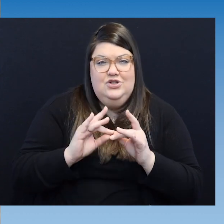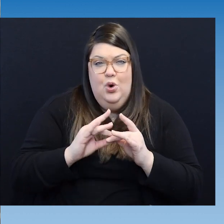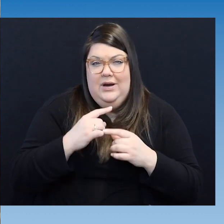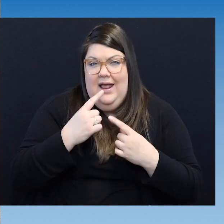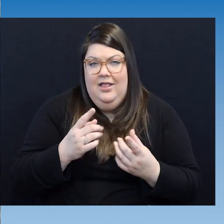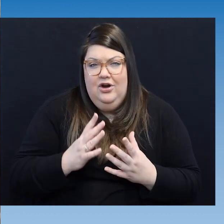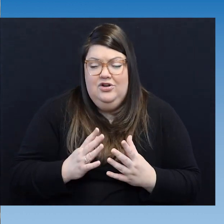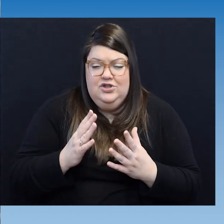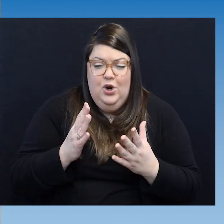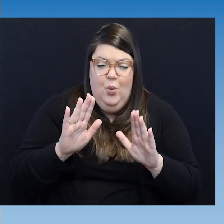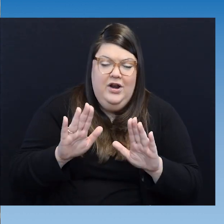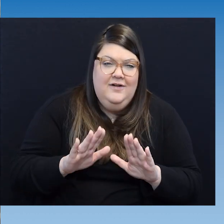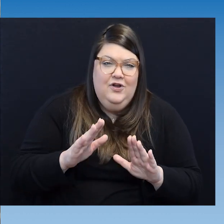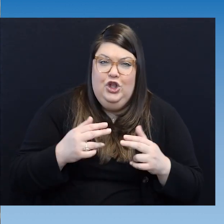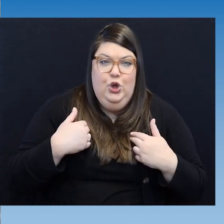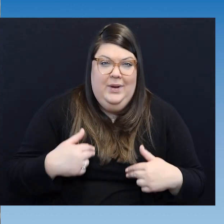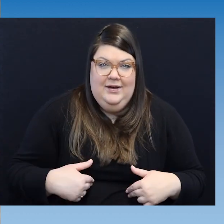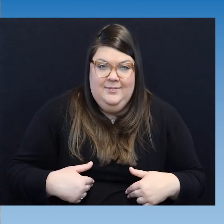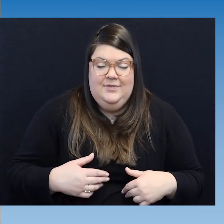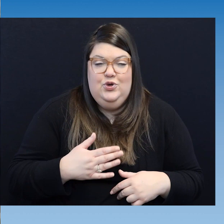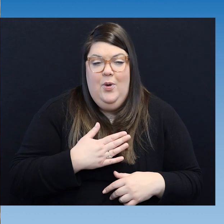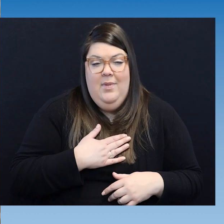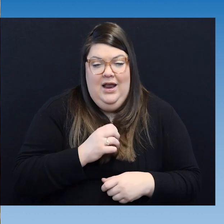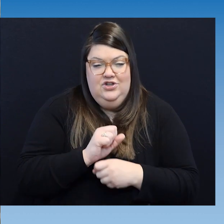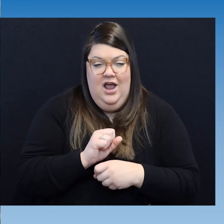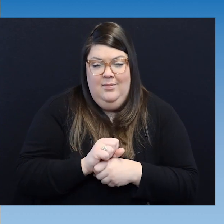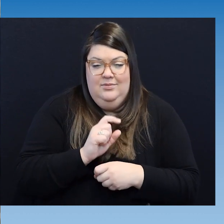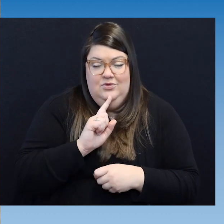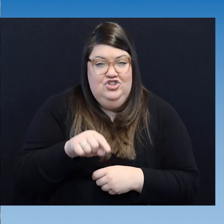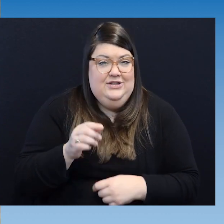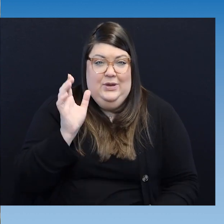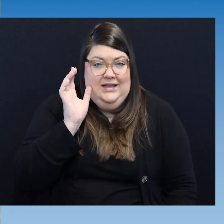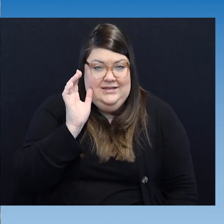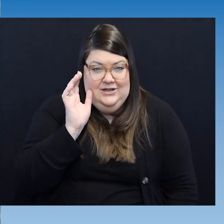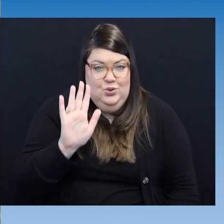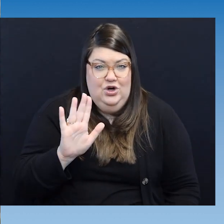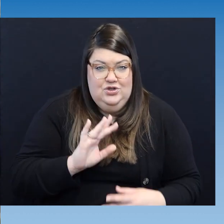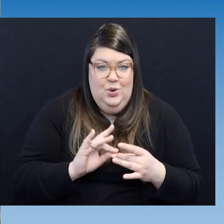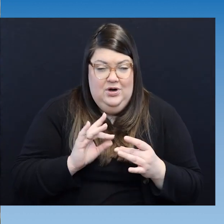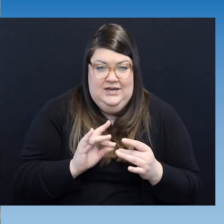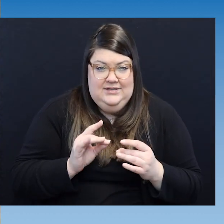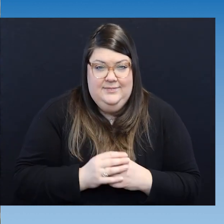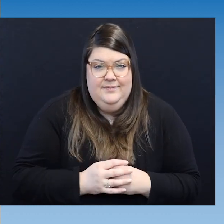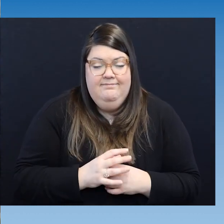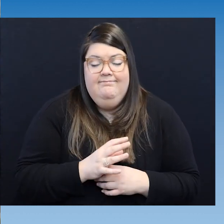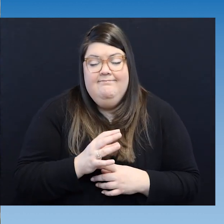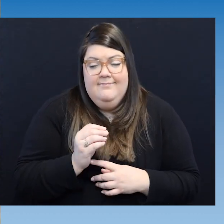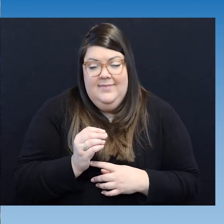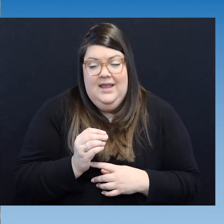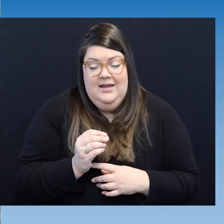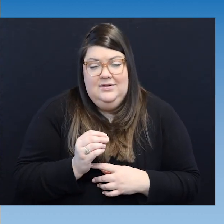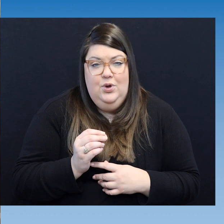human being. And so really my job was just to listen to her stories. And so I